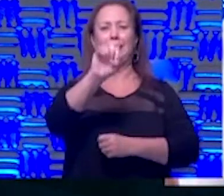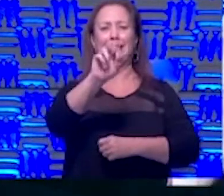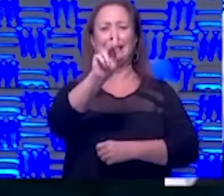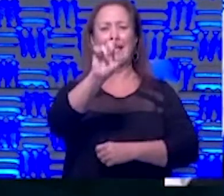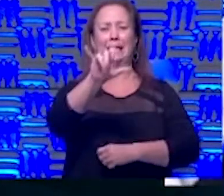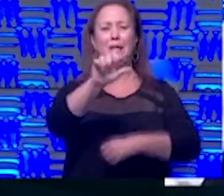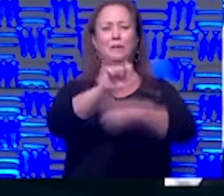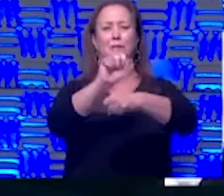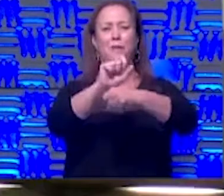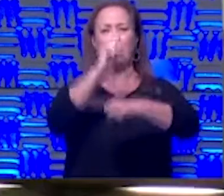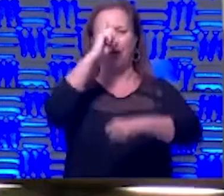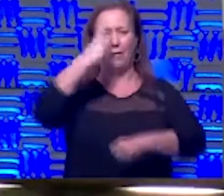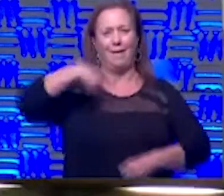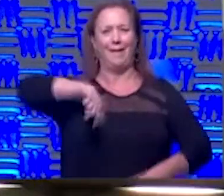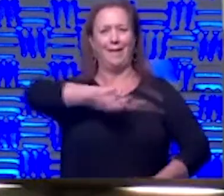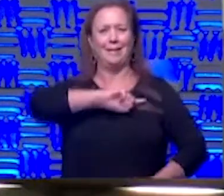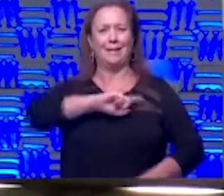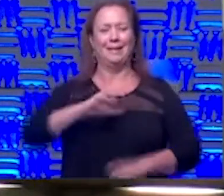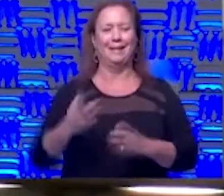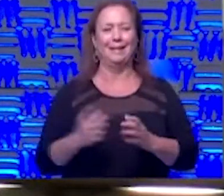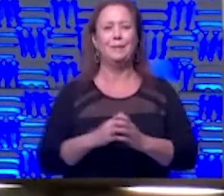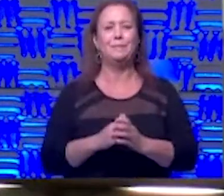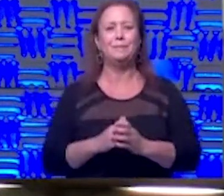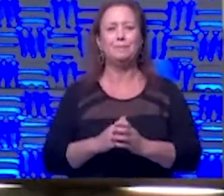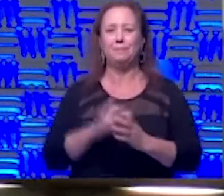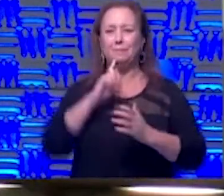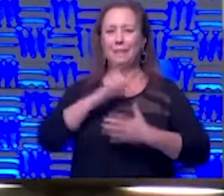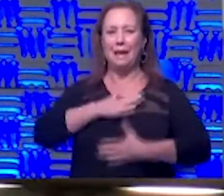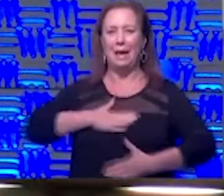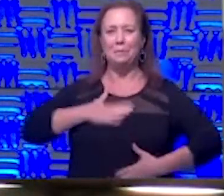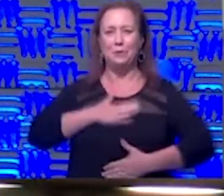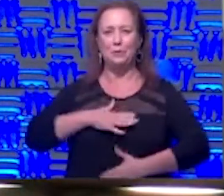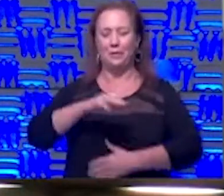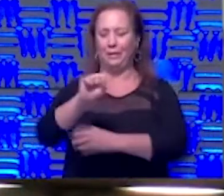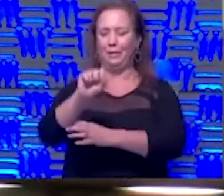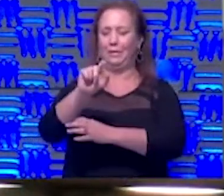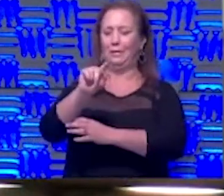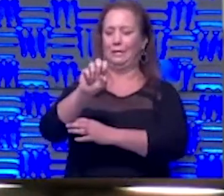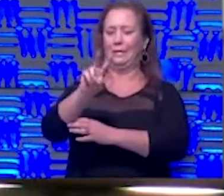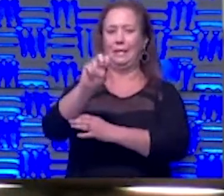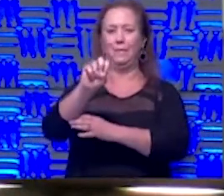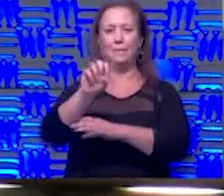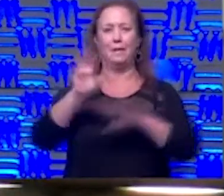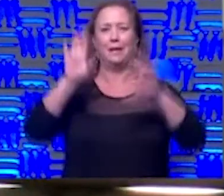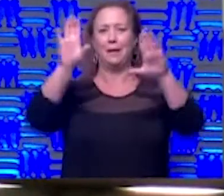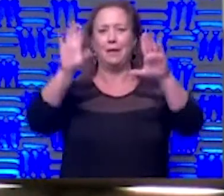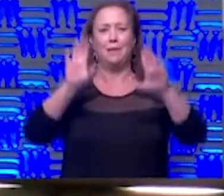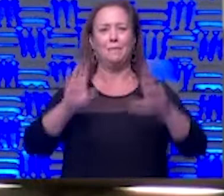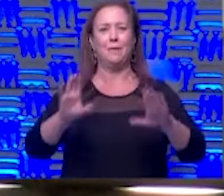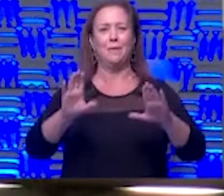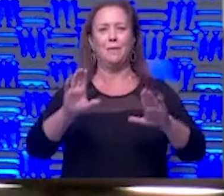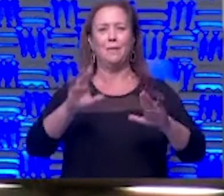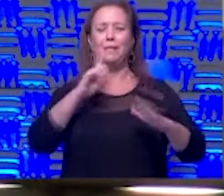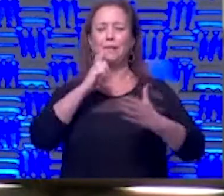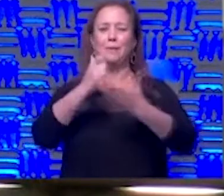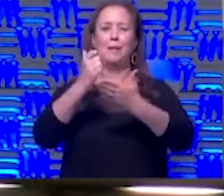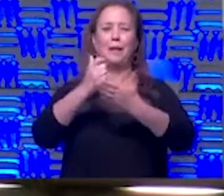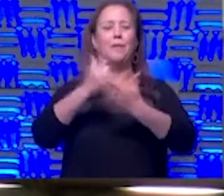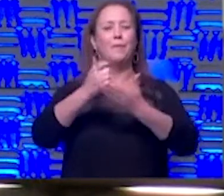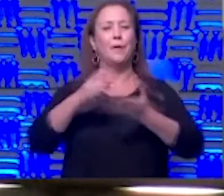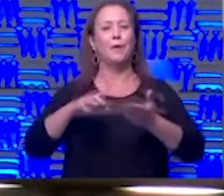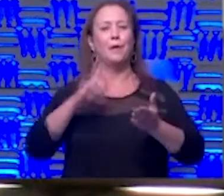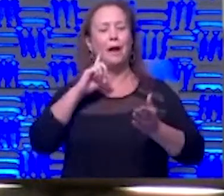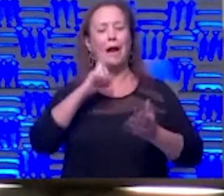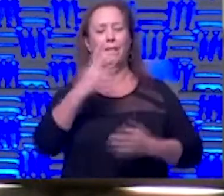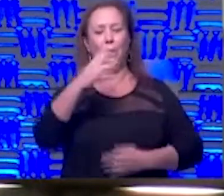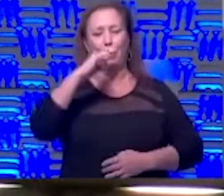us. I appreciate you greatly, Steve. You have been an annuity plan since I have 4 kids, so I greatly appreciate